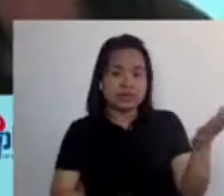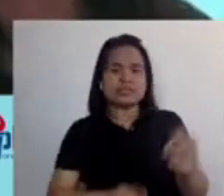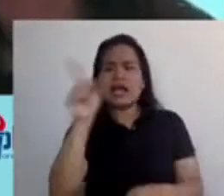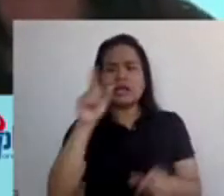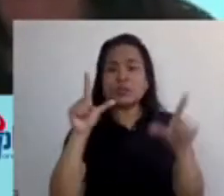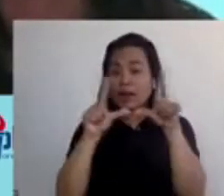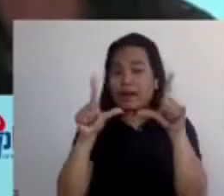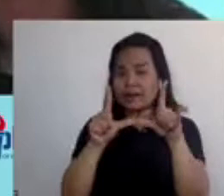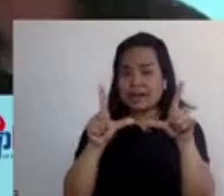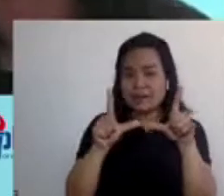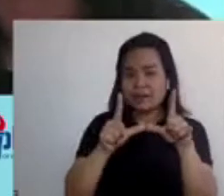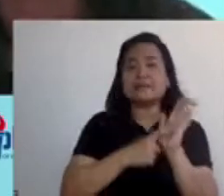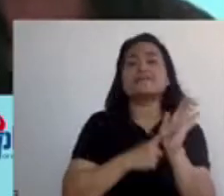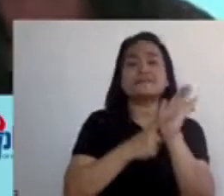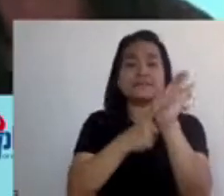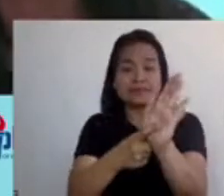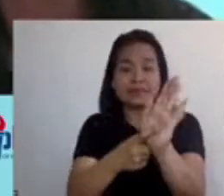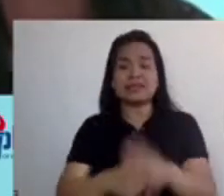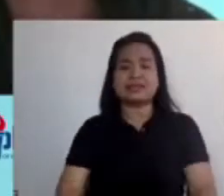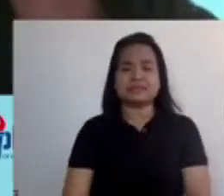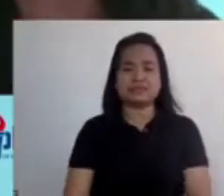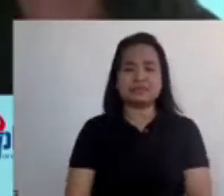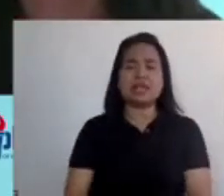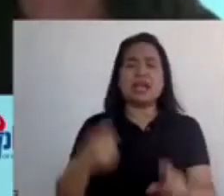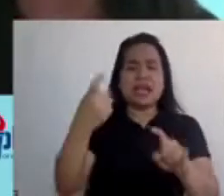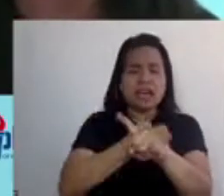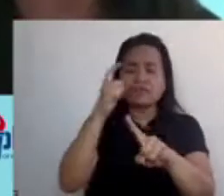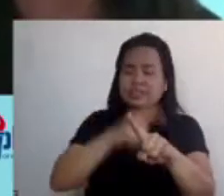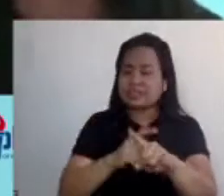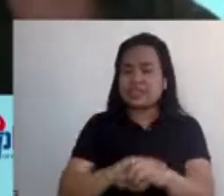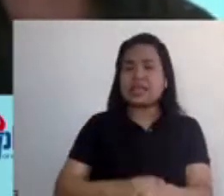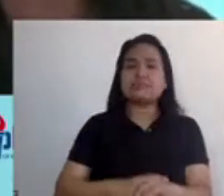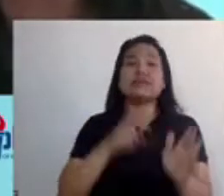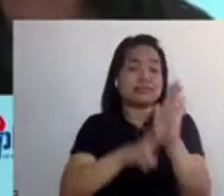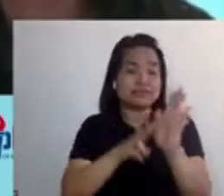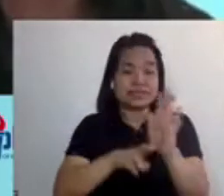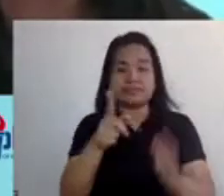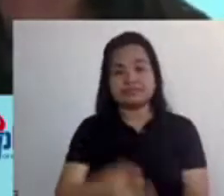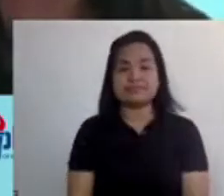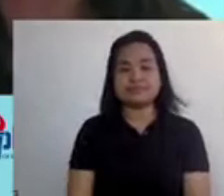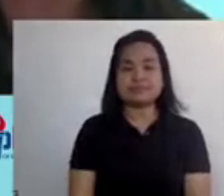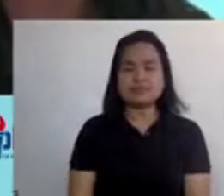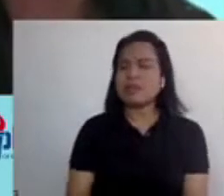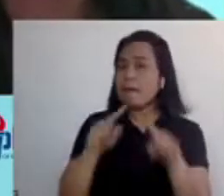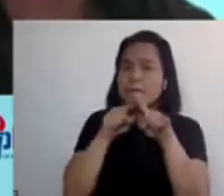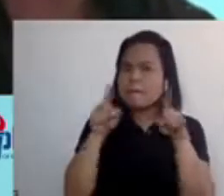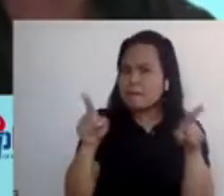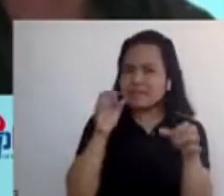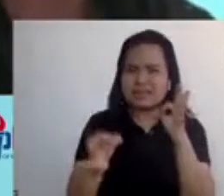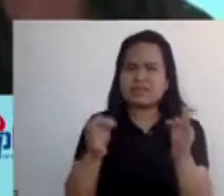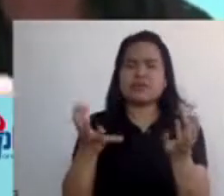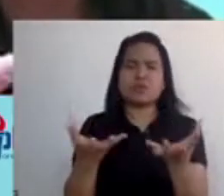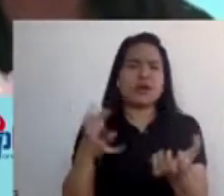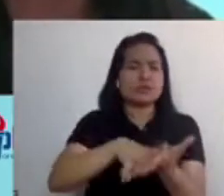whenever you are recording your audio or video lessons. So, but if you want to learn more about